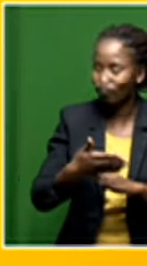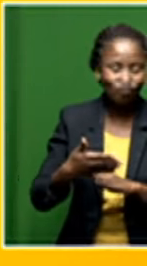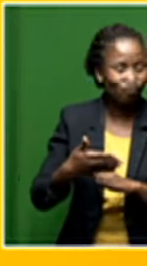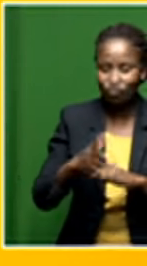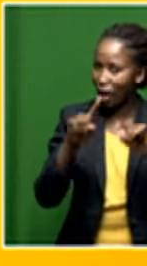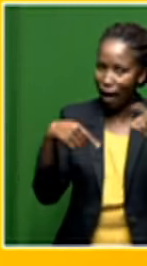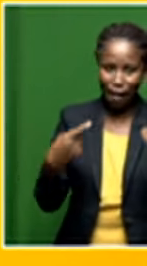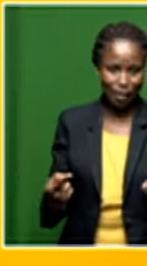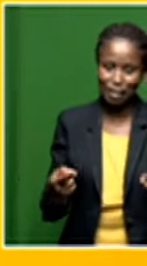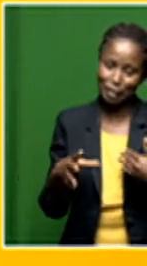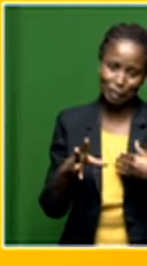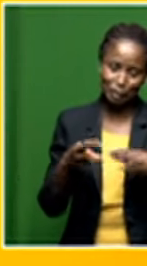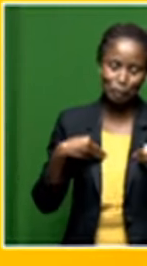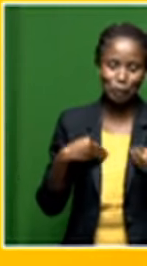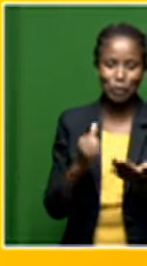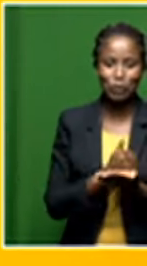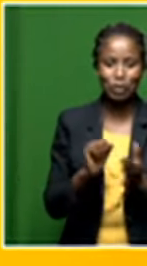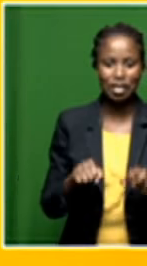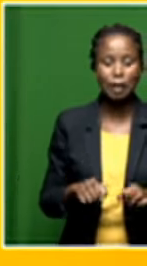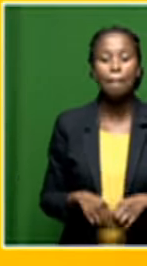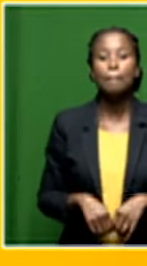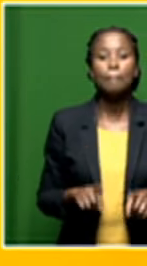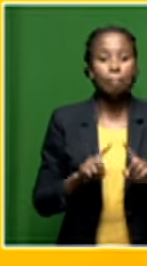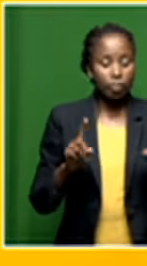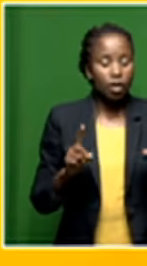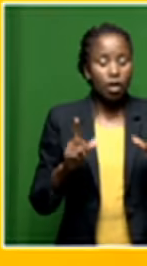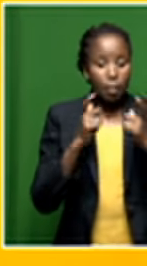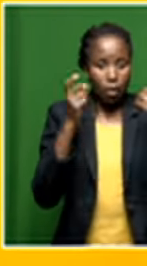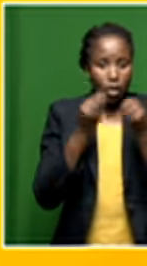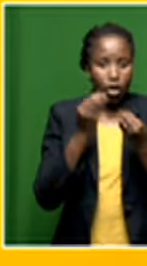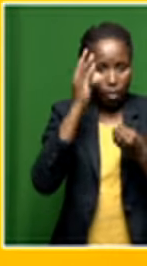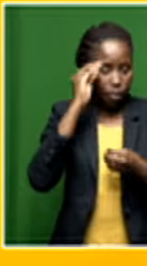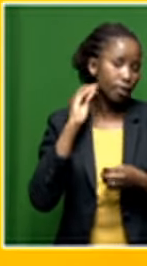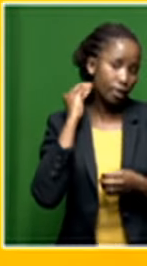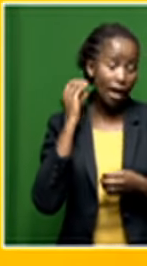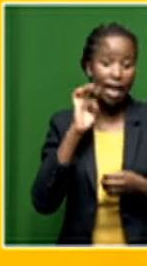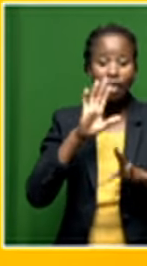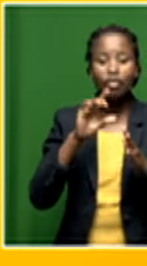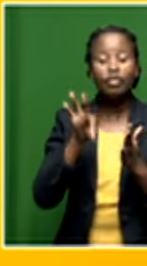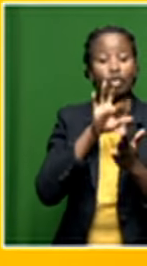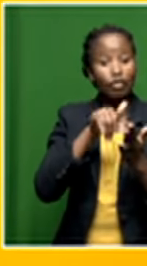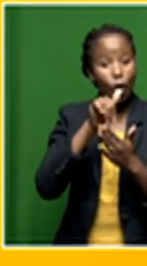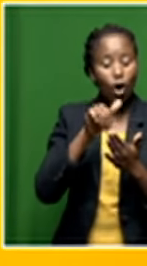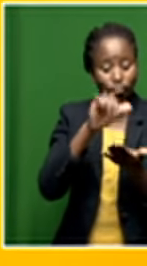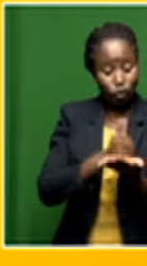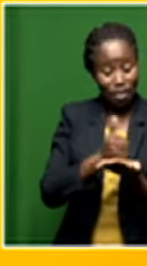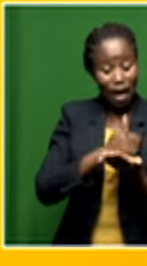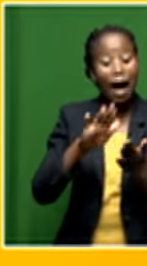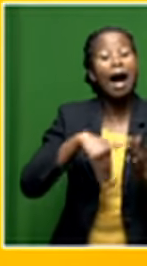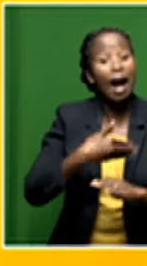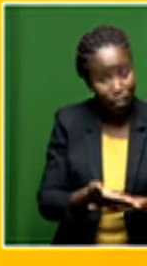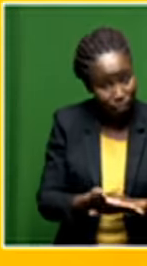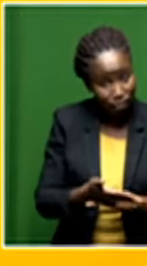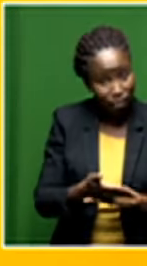will not allow you in to vote. So that's a big thing you need to know, that if you do vote after midnight, that is only going to be for the